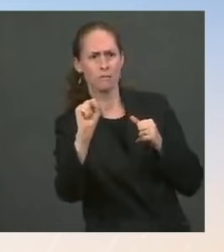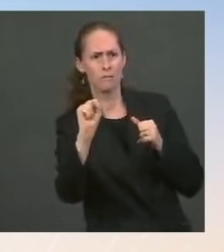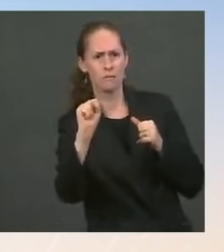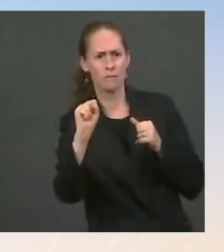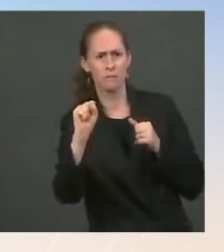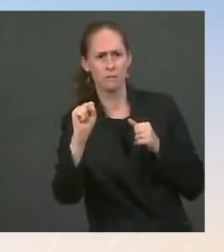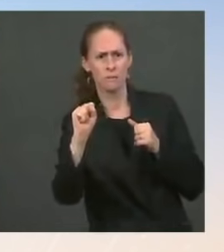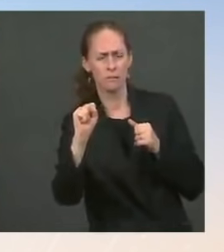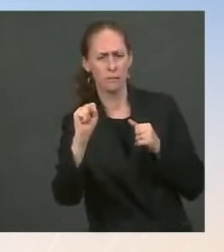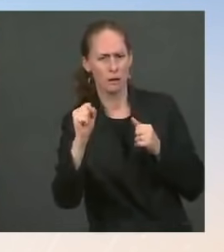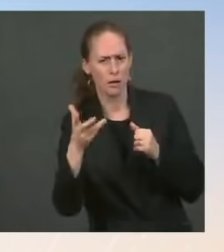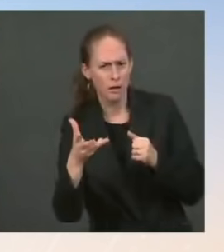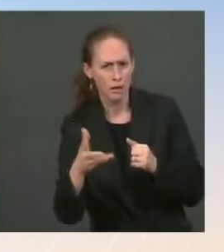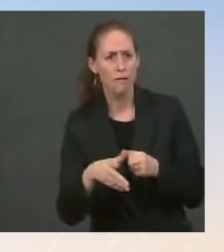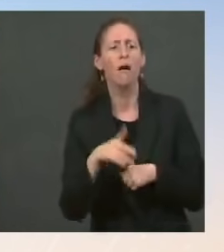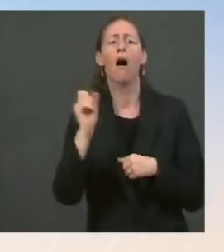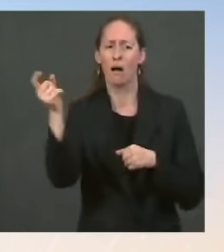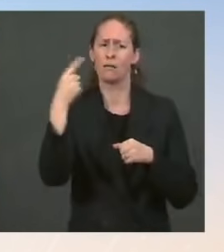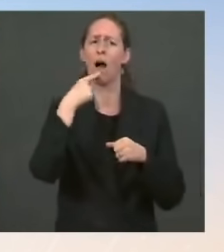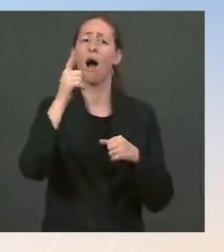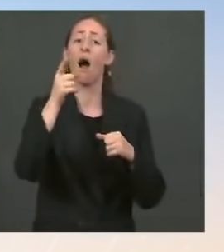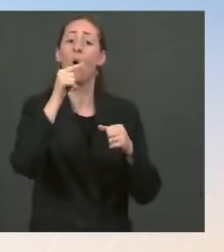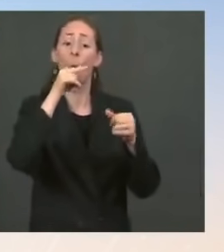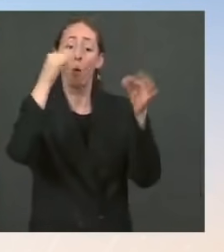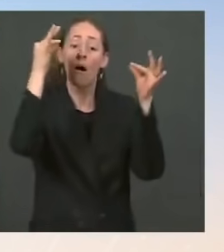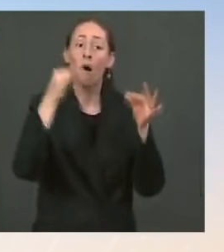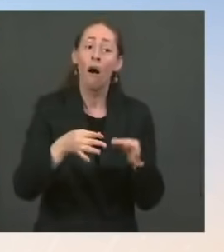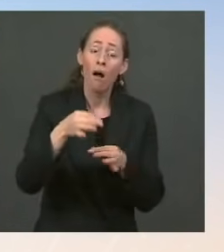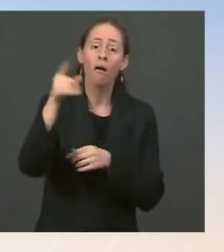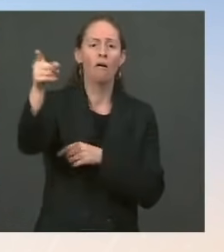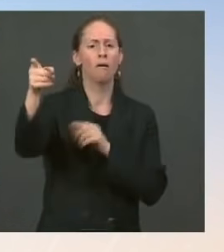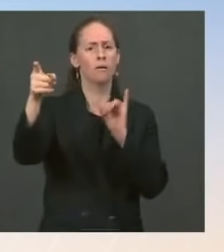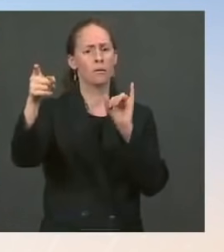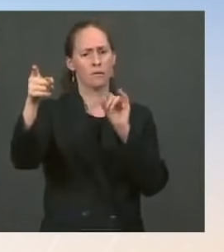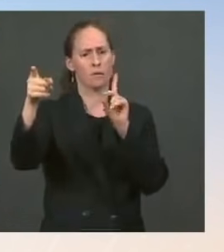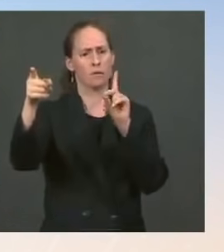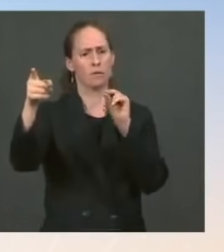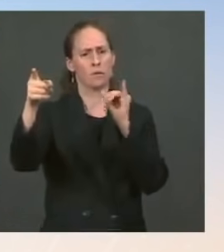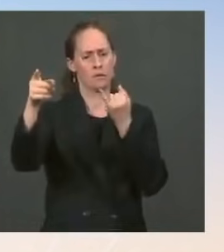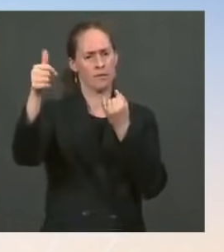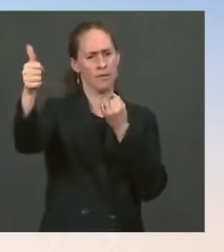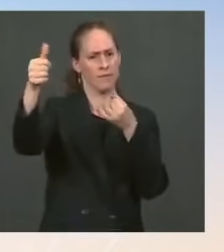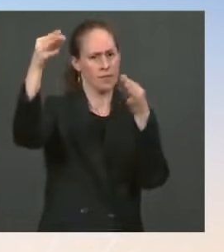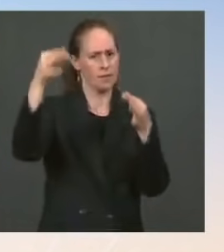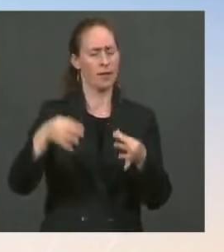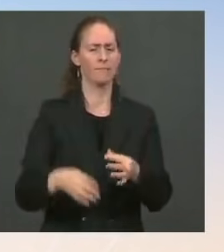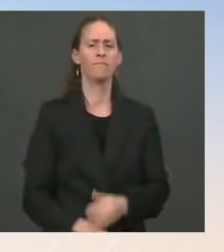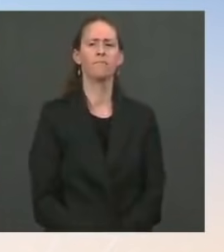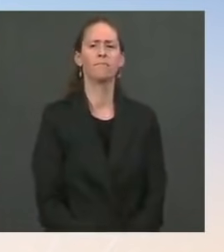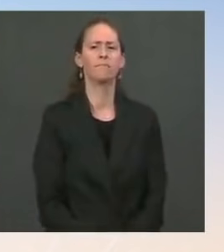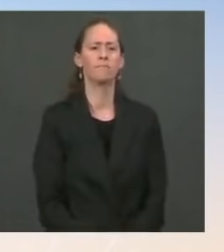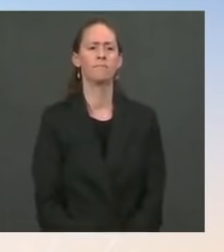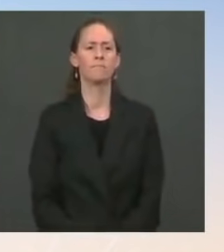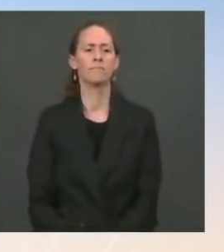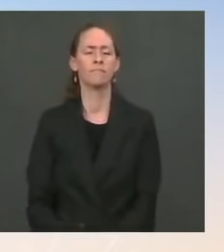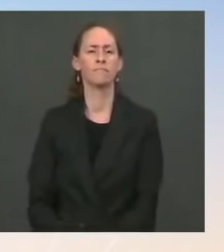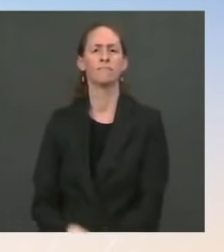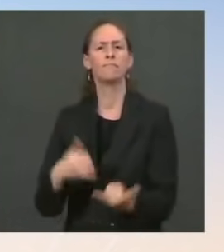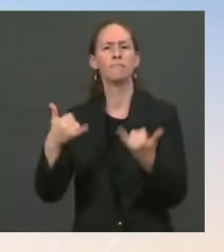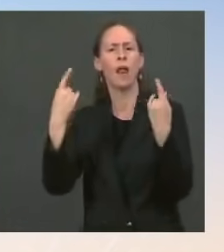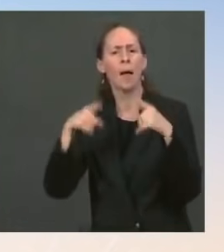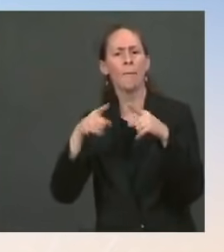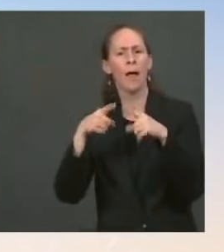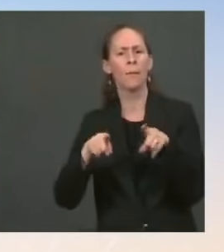believes it's an independent decision that should be made by the Department of Justice, and they'll make that decision. And then on Haiti, is the